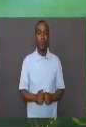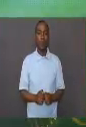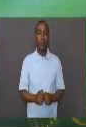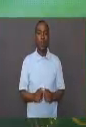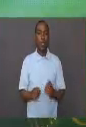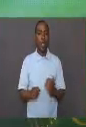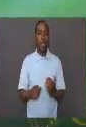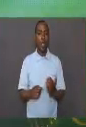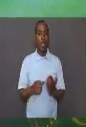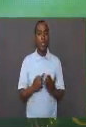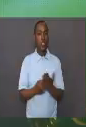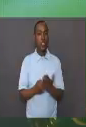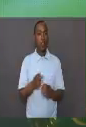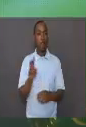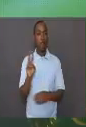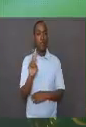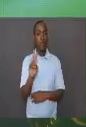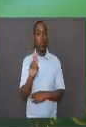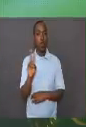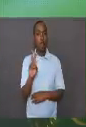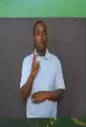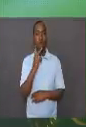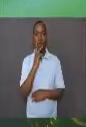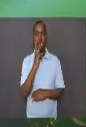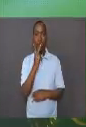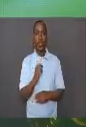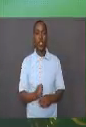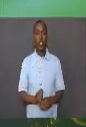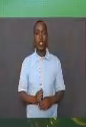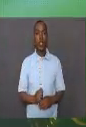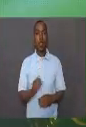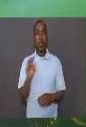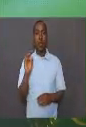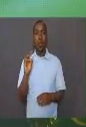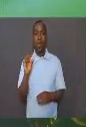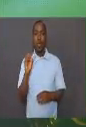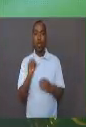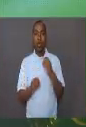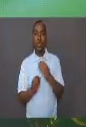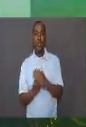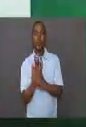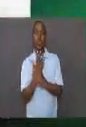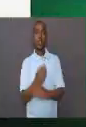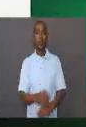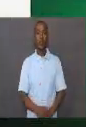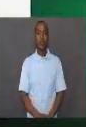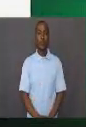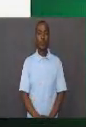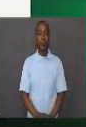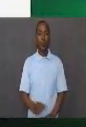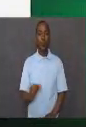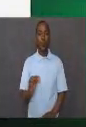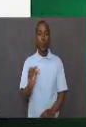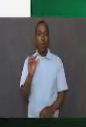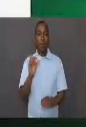Let us watch this video clip on growing microorganisms. To grow bacteria, you